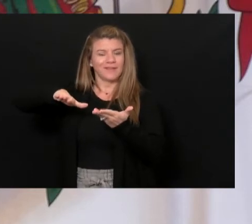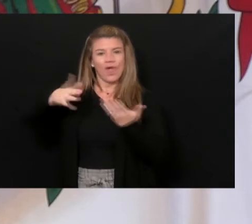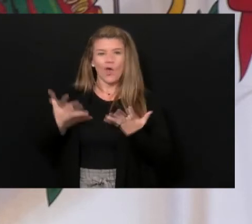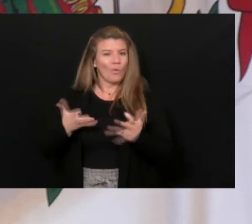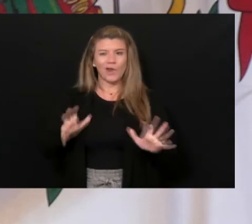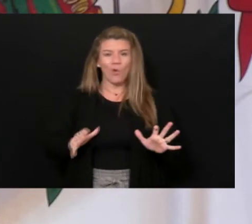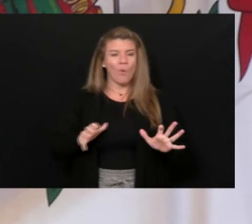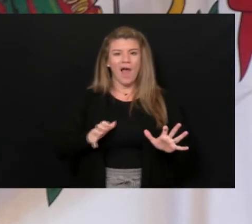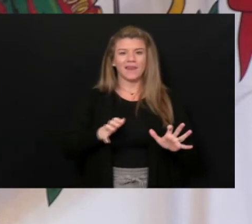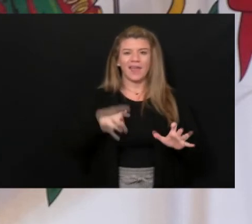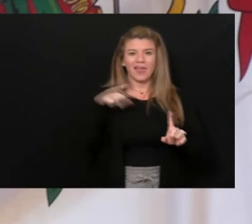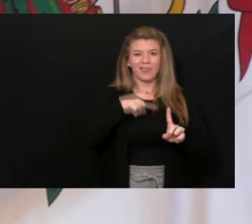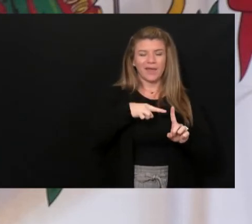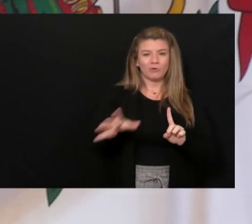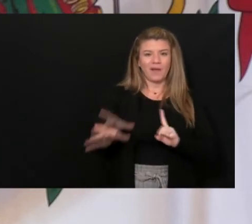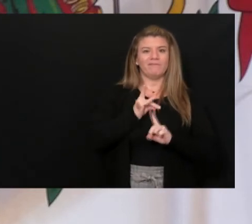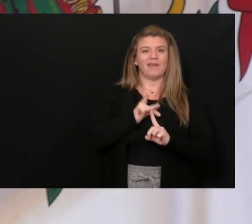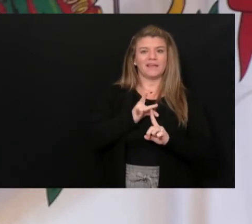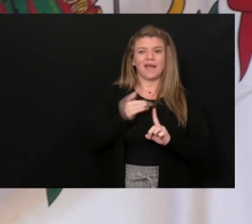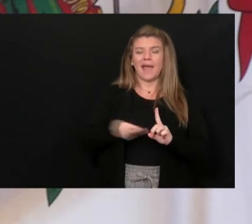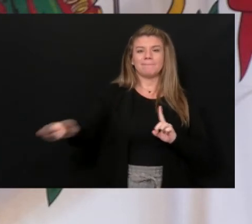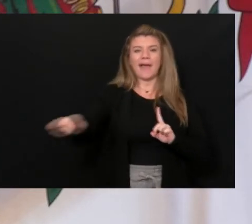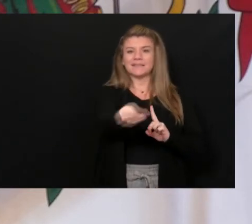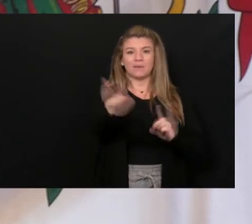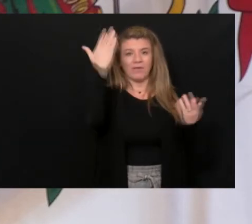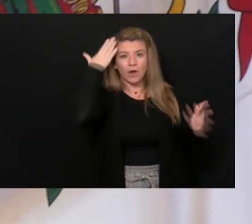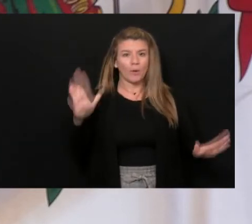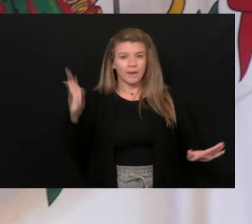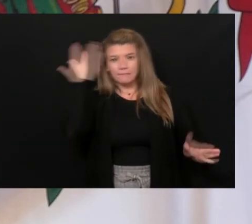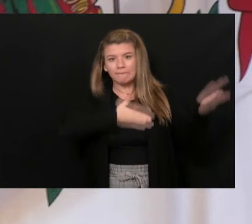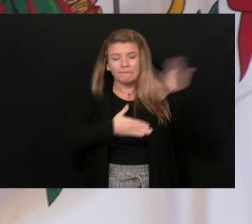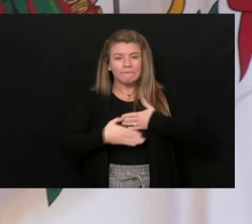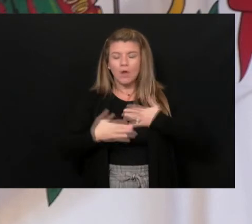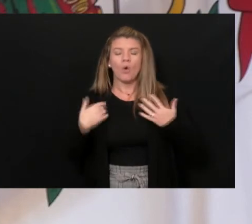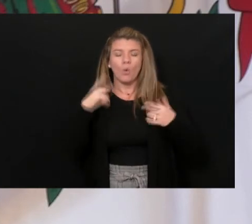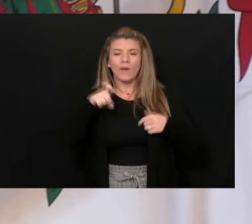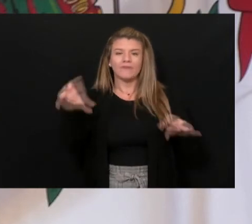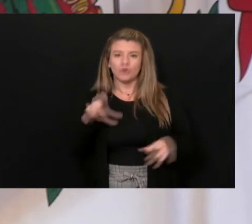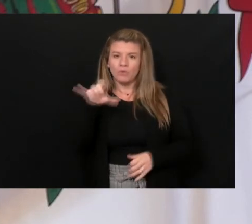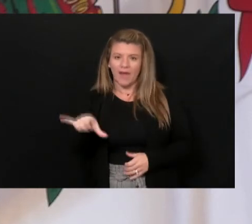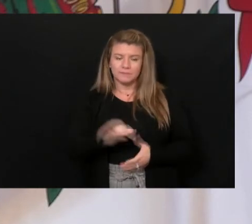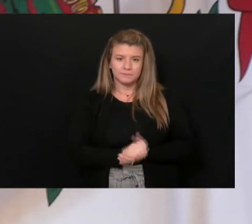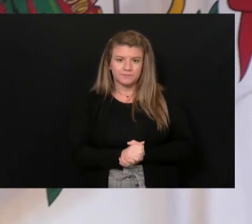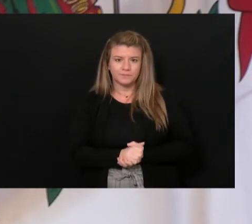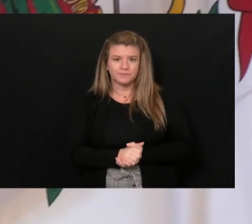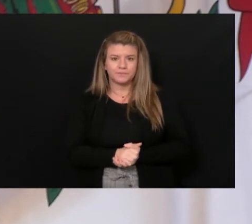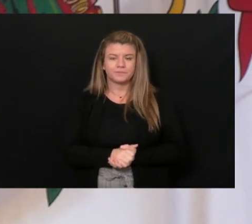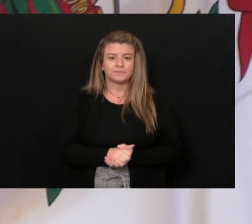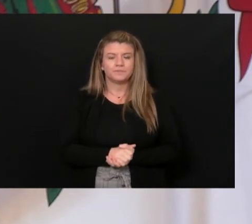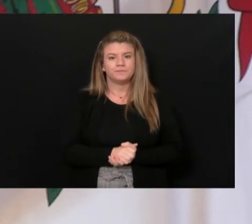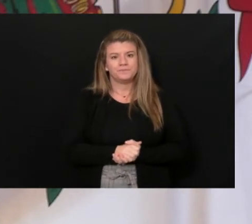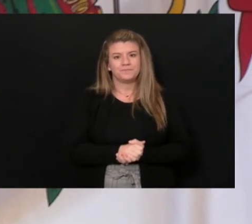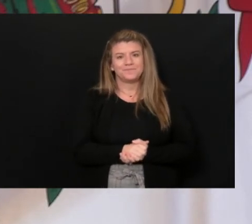and we don't even know it. We got to be able to do that. You know,